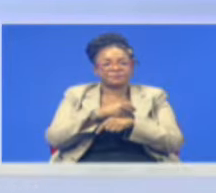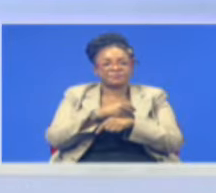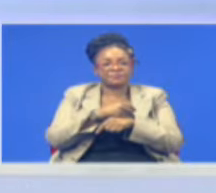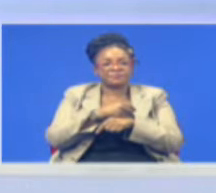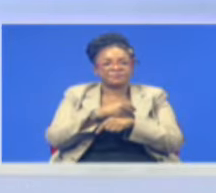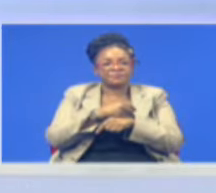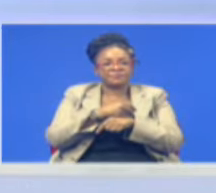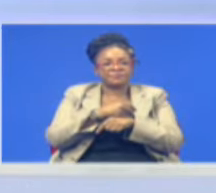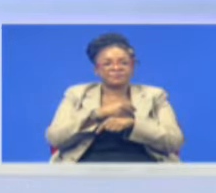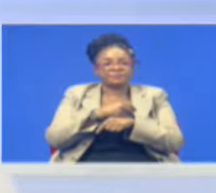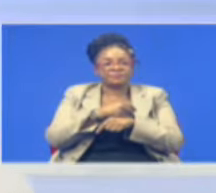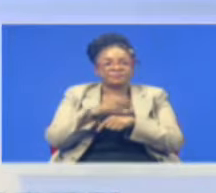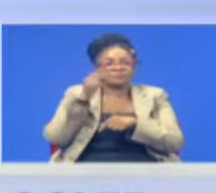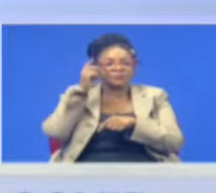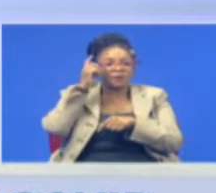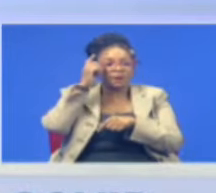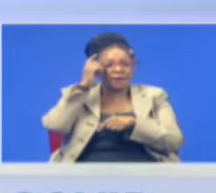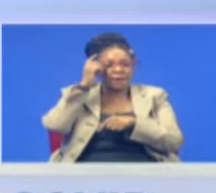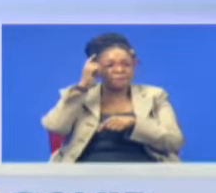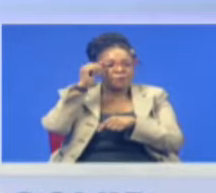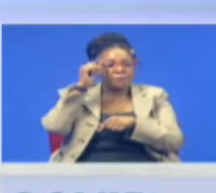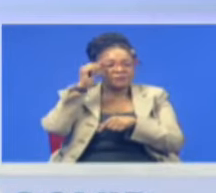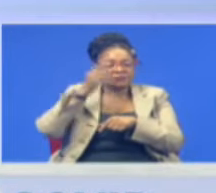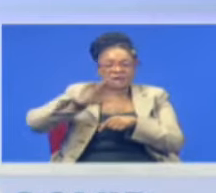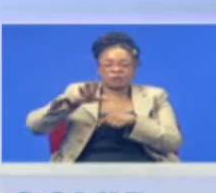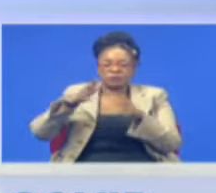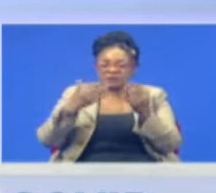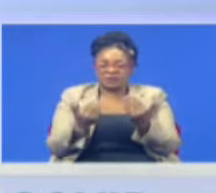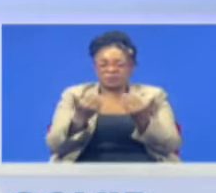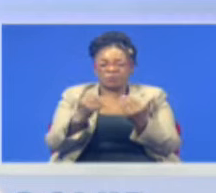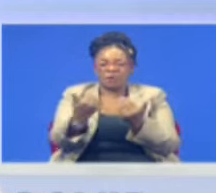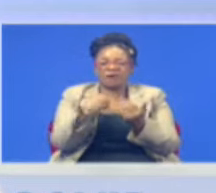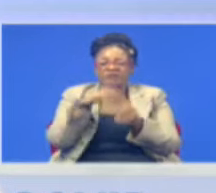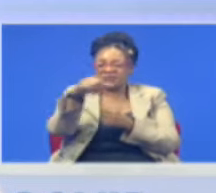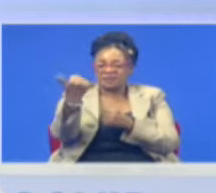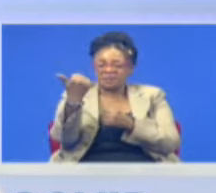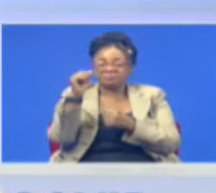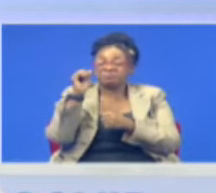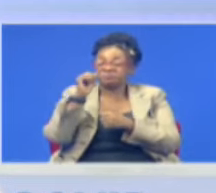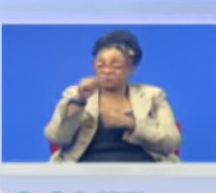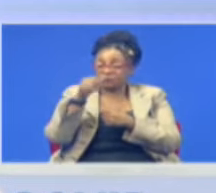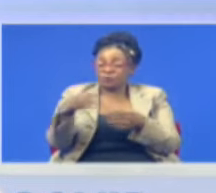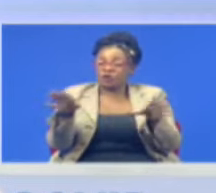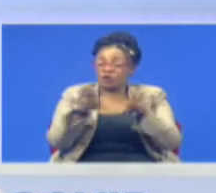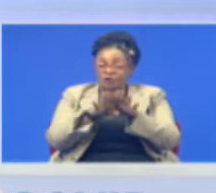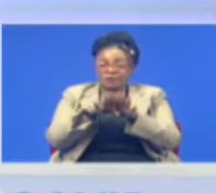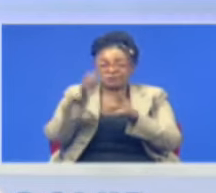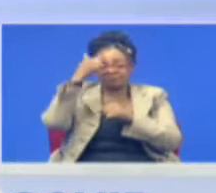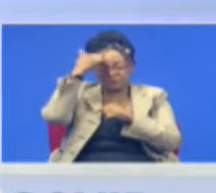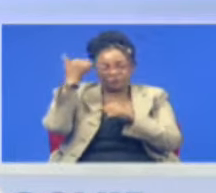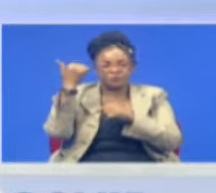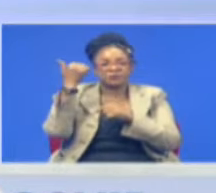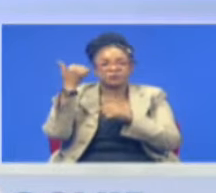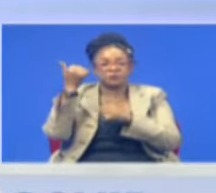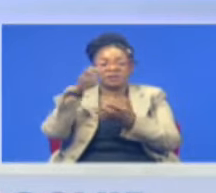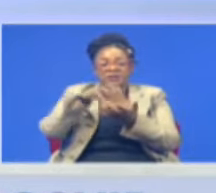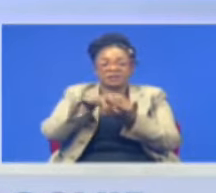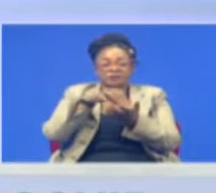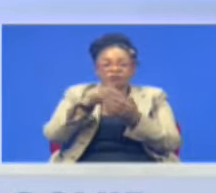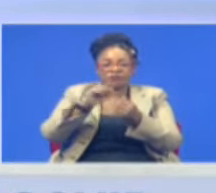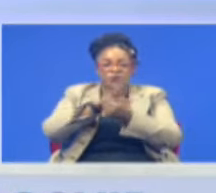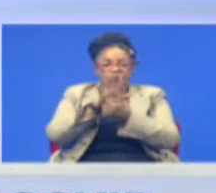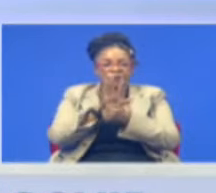To the coast now, and Mombasa County is staring at another possible lockdown due to the spiking cases of